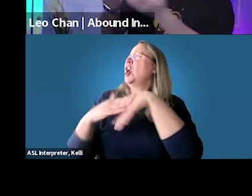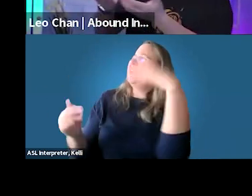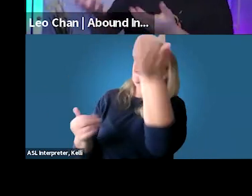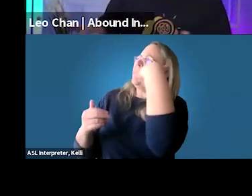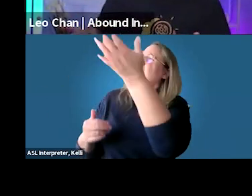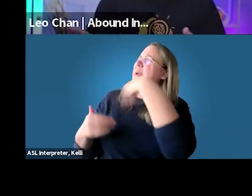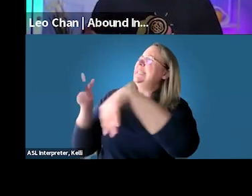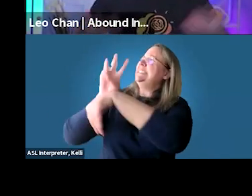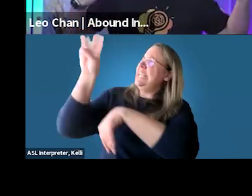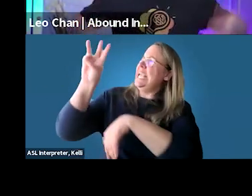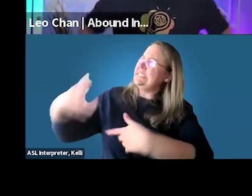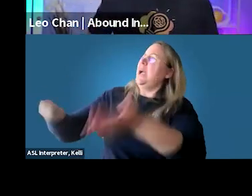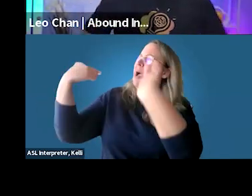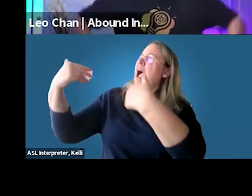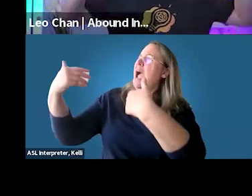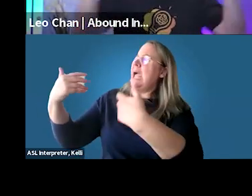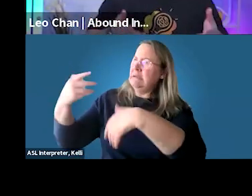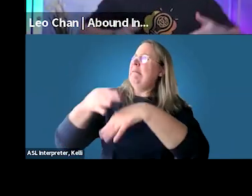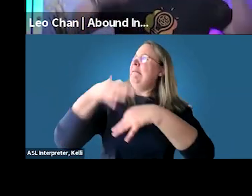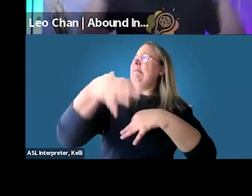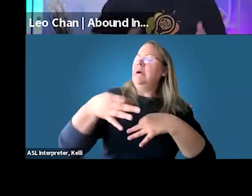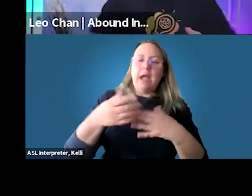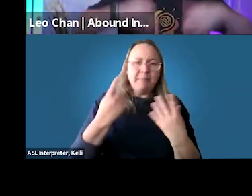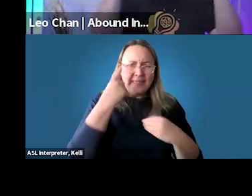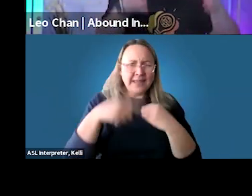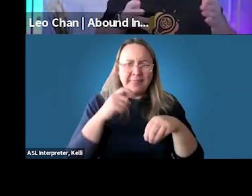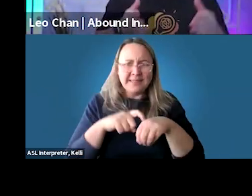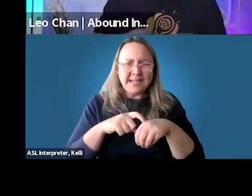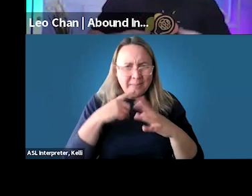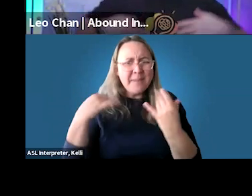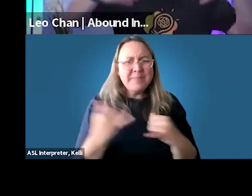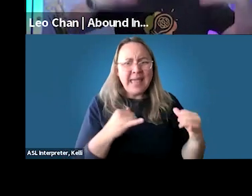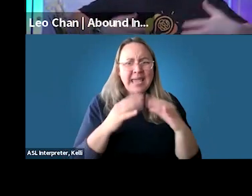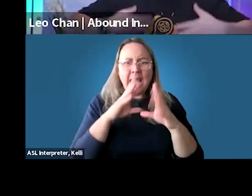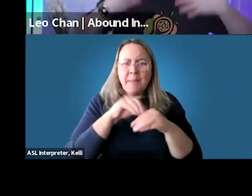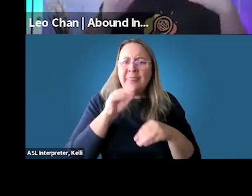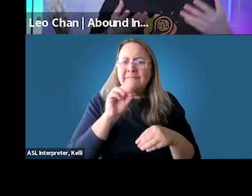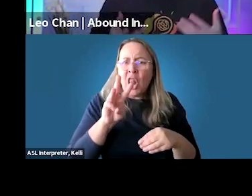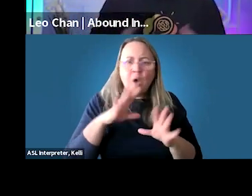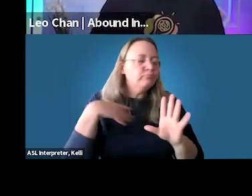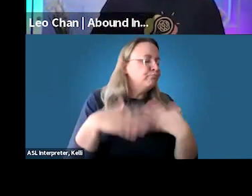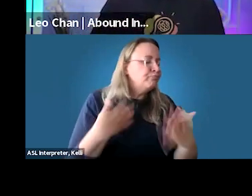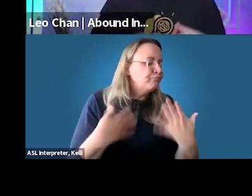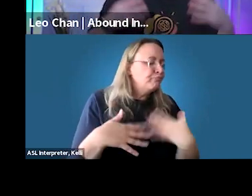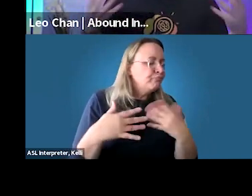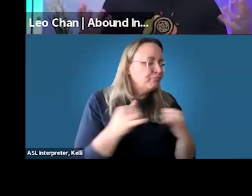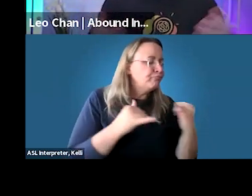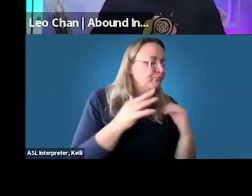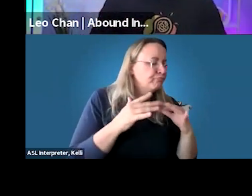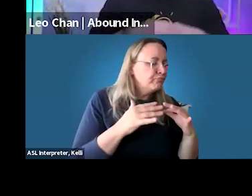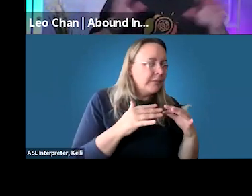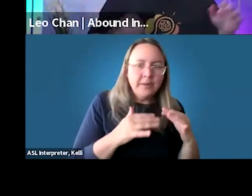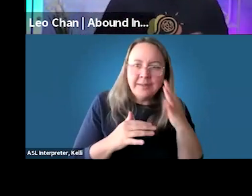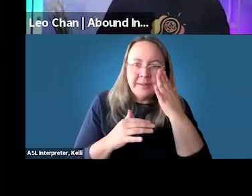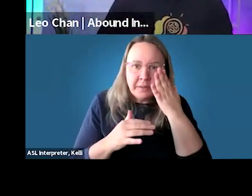He's like, it's 6 o'clock. Where'd he go?" I'm not thinking about the time. I'm having fun. I'm playing. I'm in the flow. And when you explore curiosity, you get